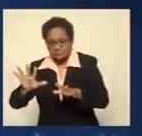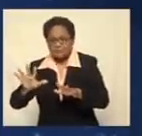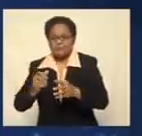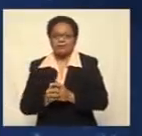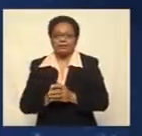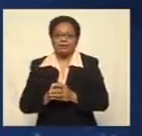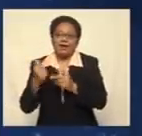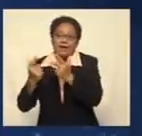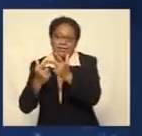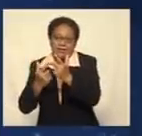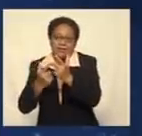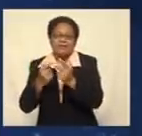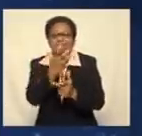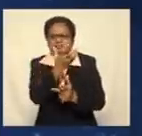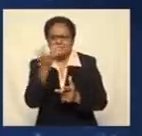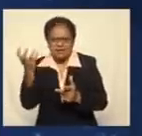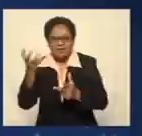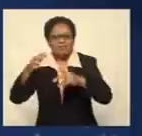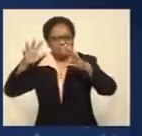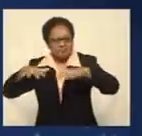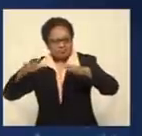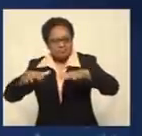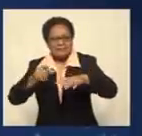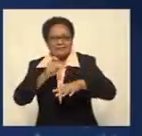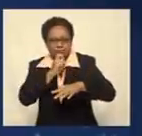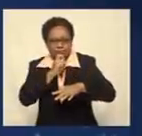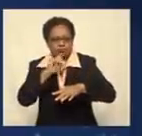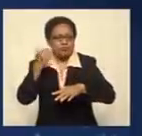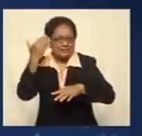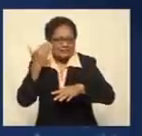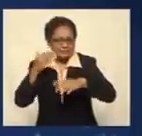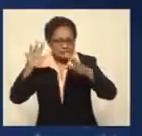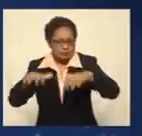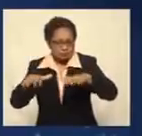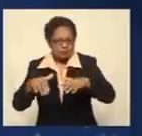Elsewhere, cloudy periods with isolated afternoon or evening showers.